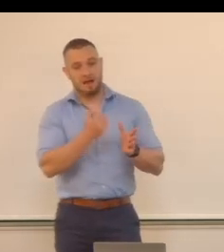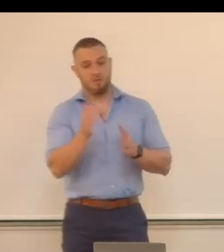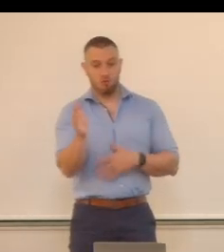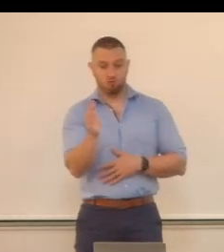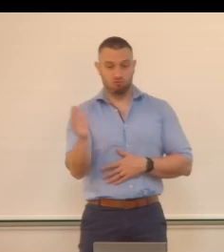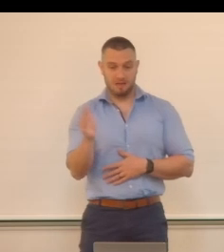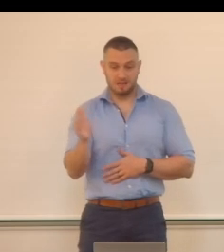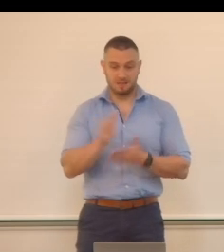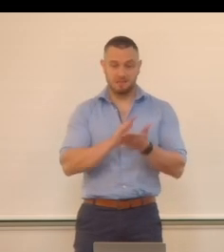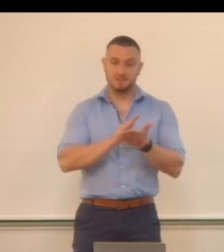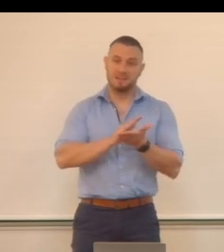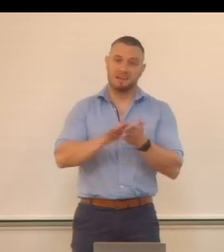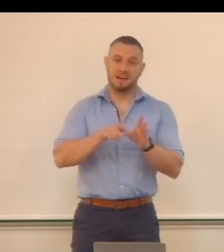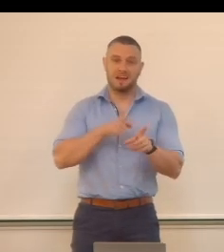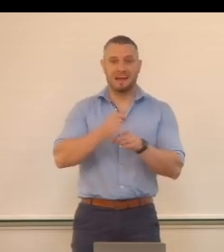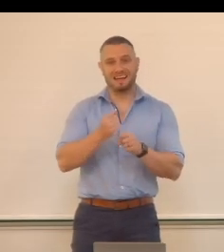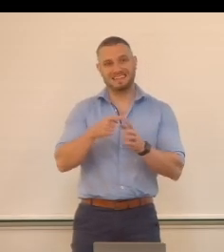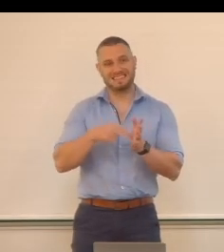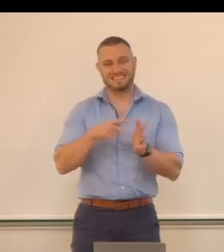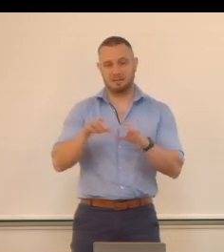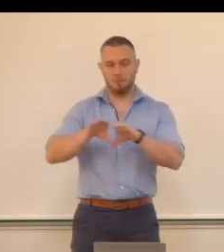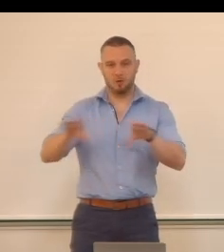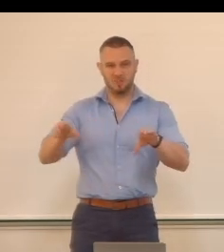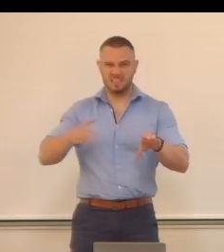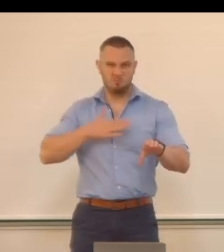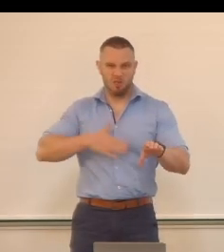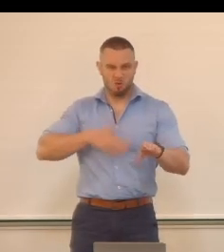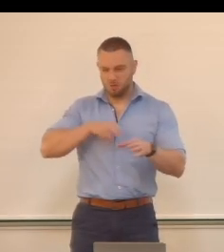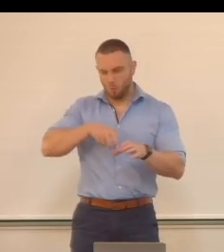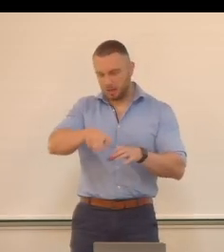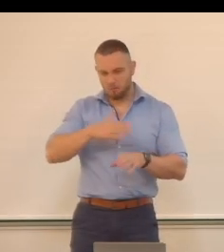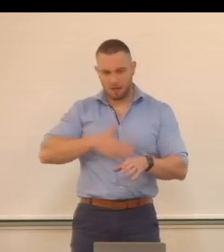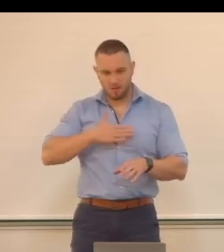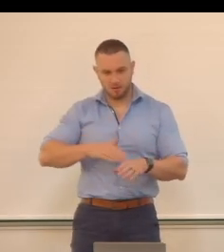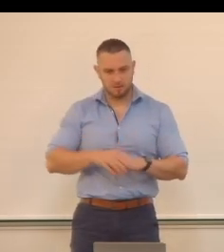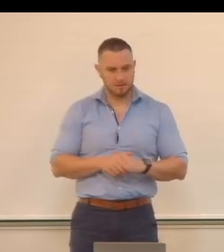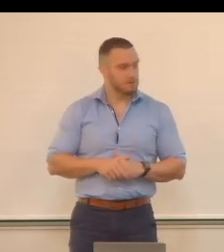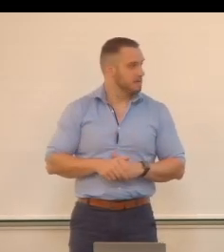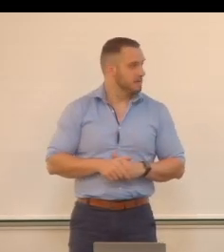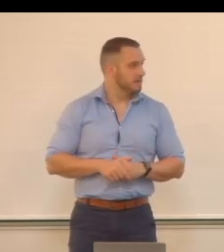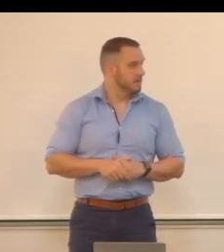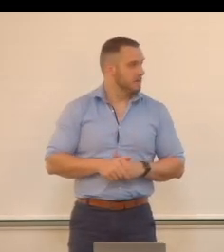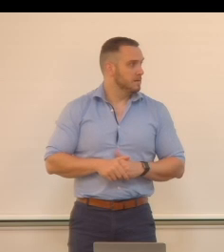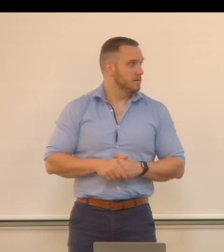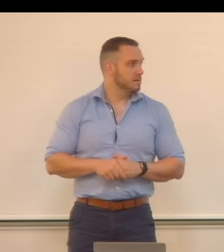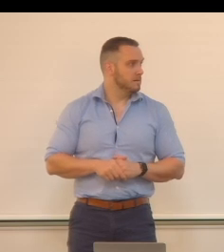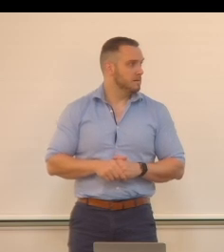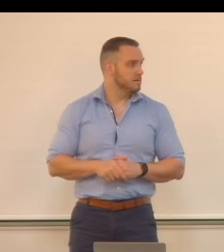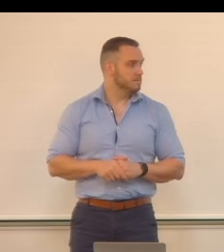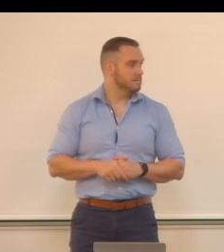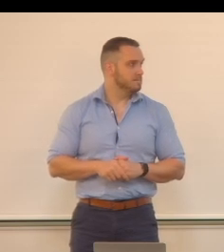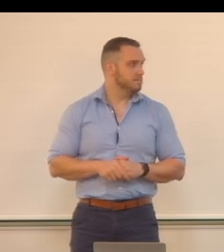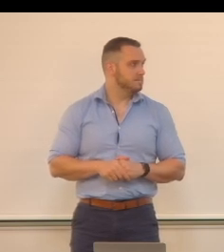right end, the hygiene module is really the bathroom. It's a gigantic walk-in bathroom. One of the lowest fidelity things I think about the entire habitat,